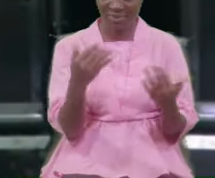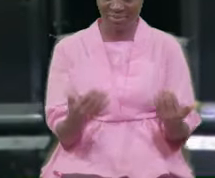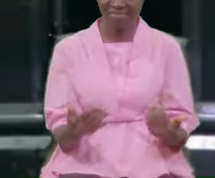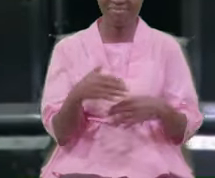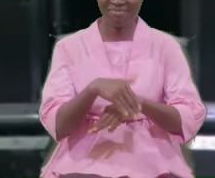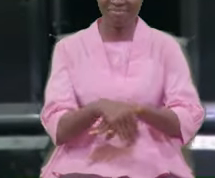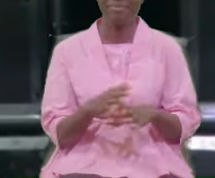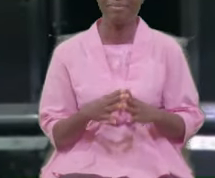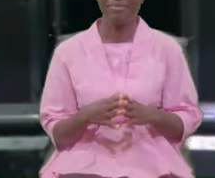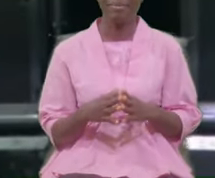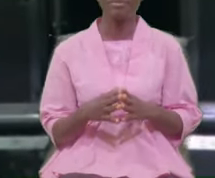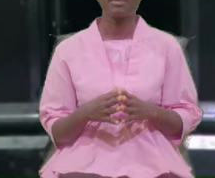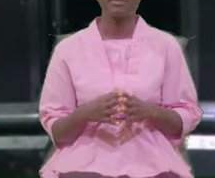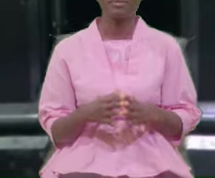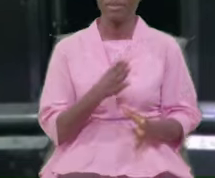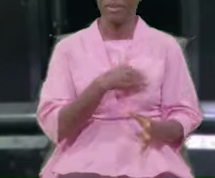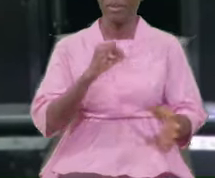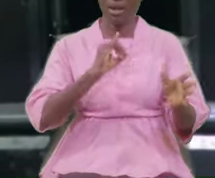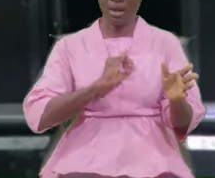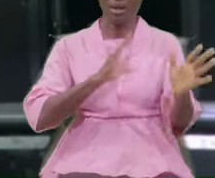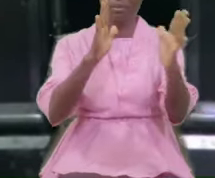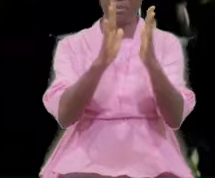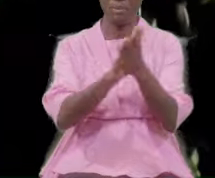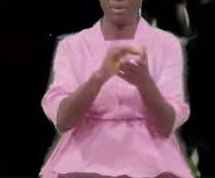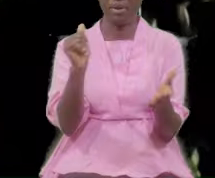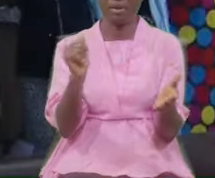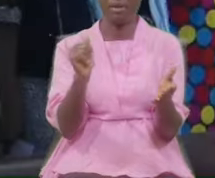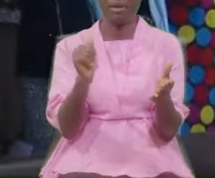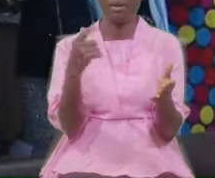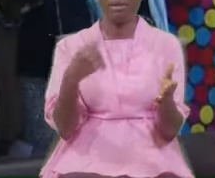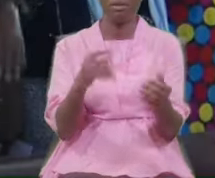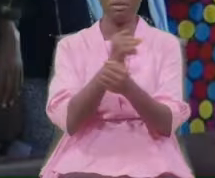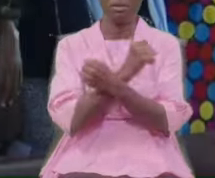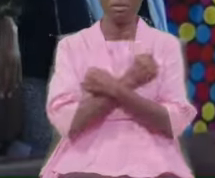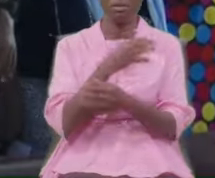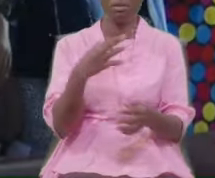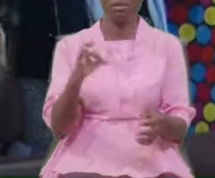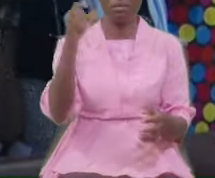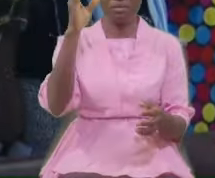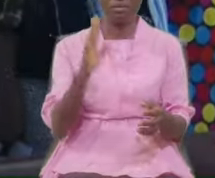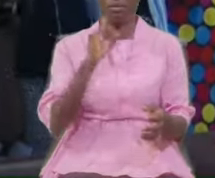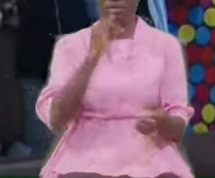tonight I Love of God is coming your